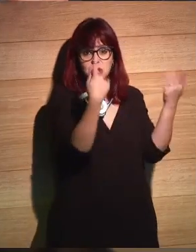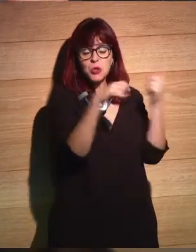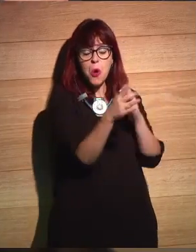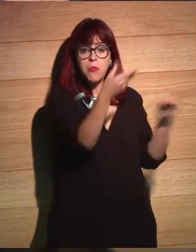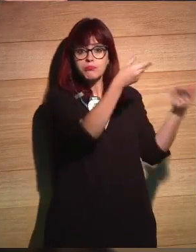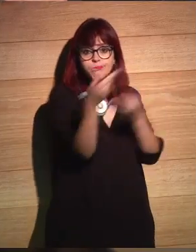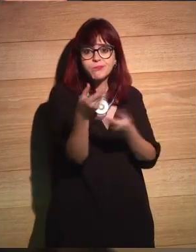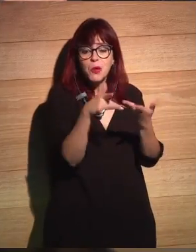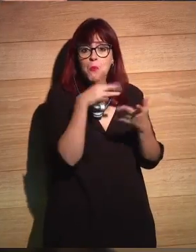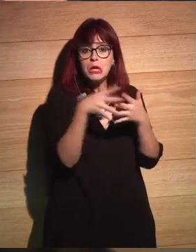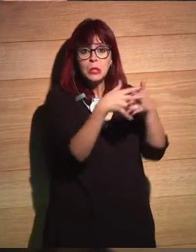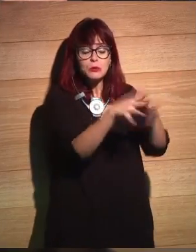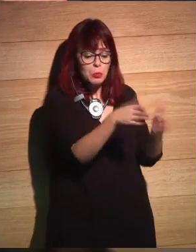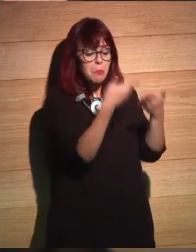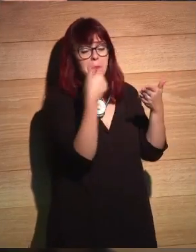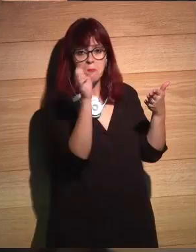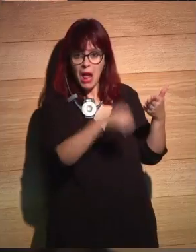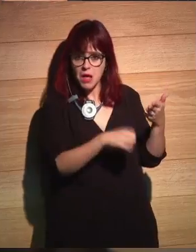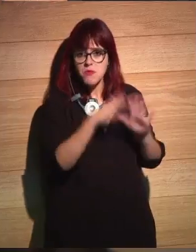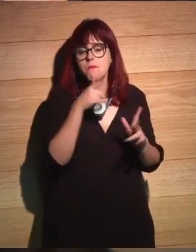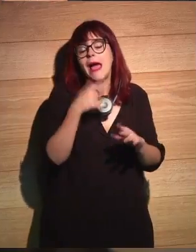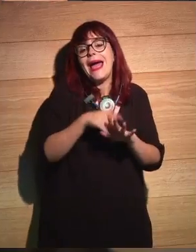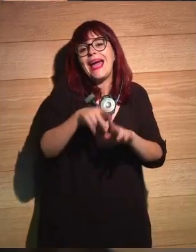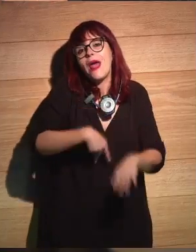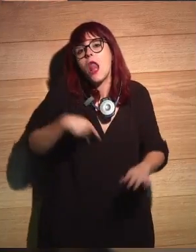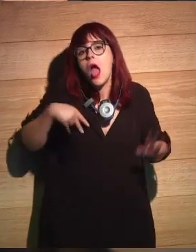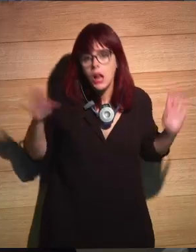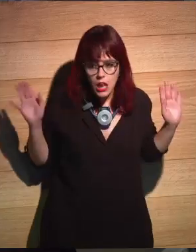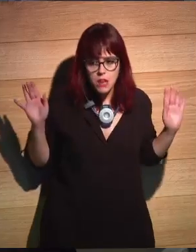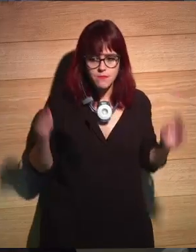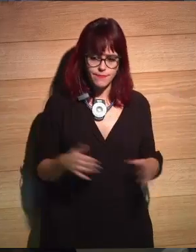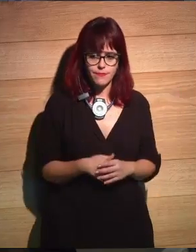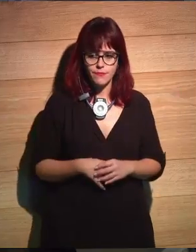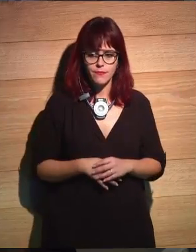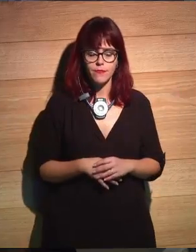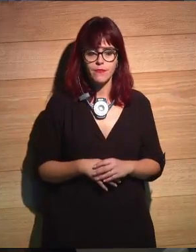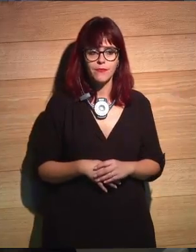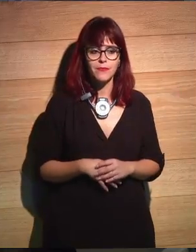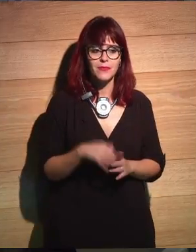novel. Most of the time, that's my impression. Yeah. ¿Y consideras, Kersti?